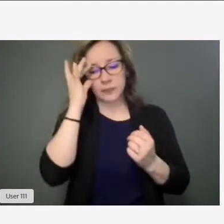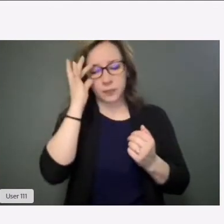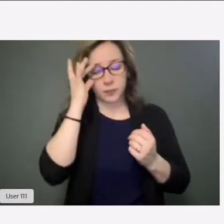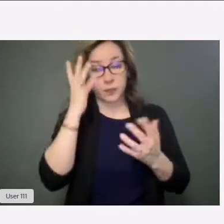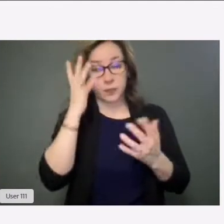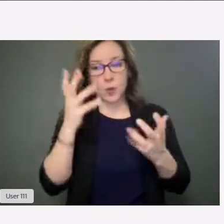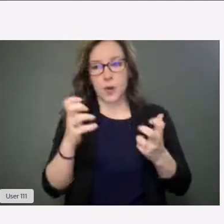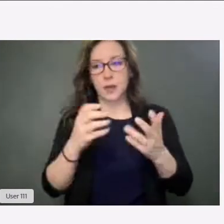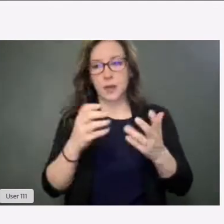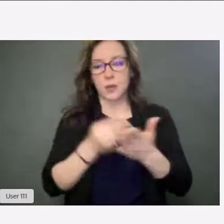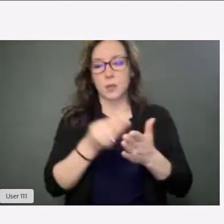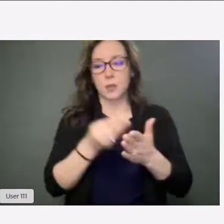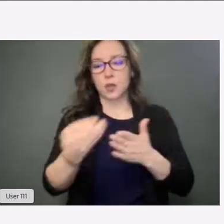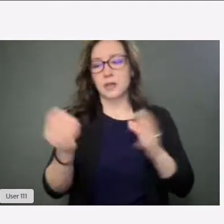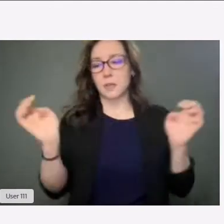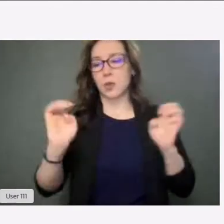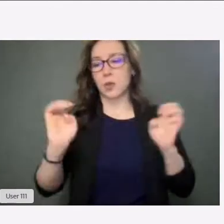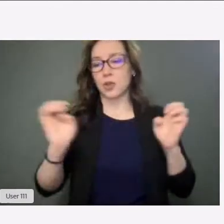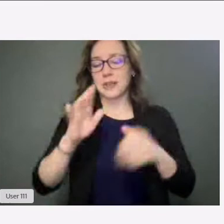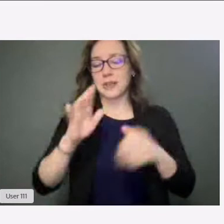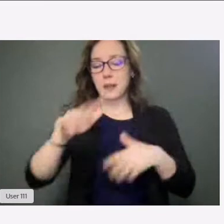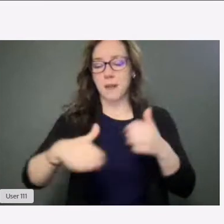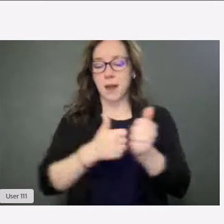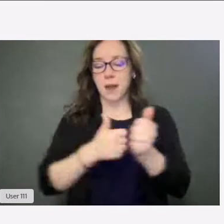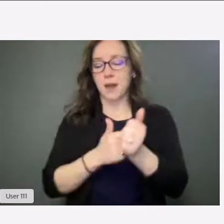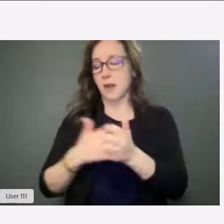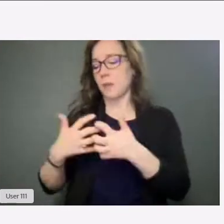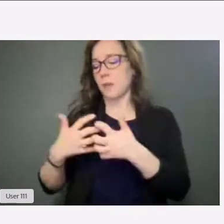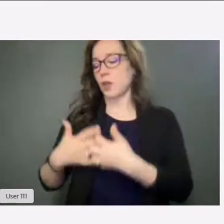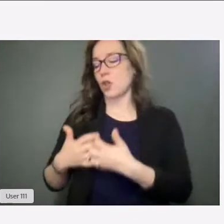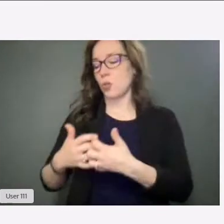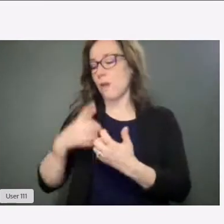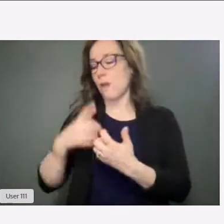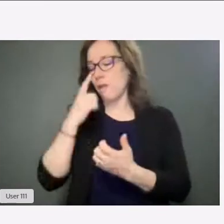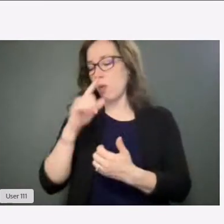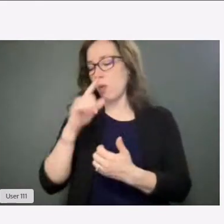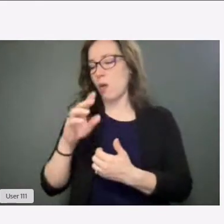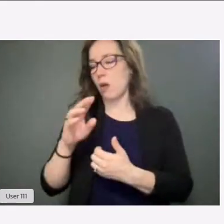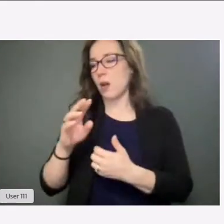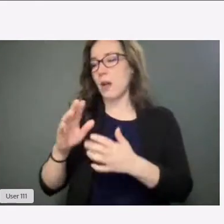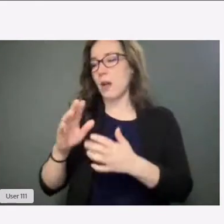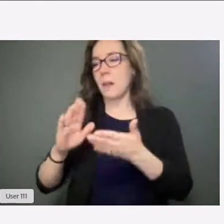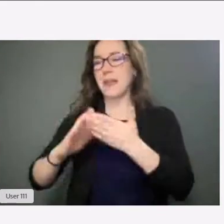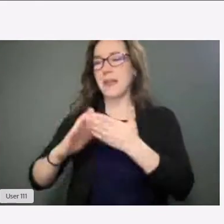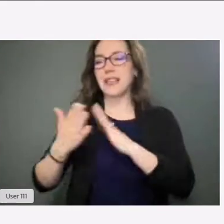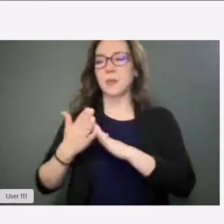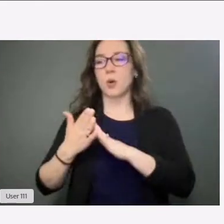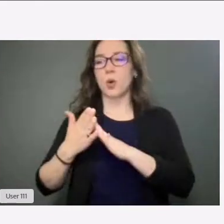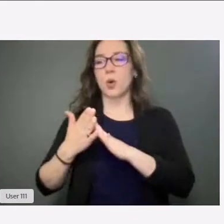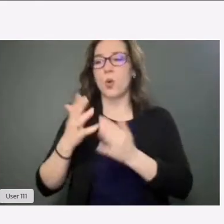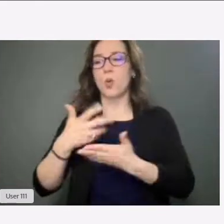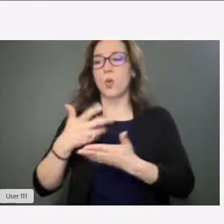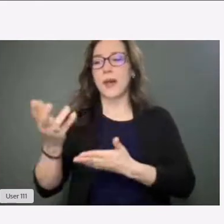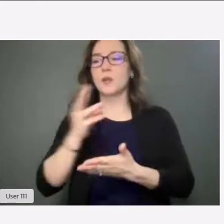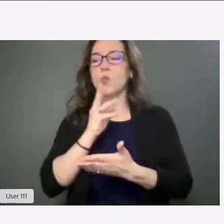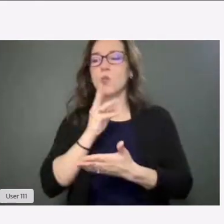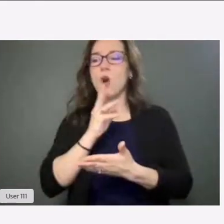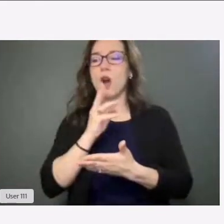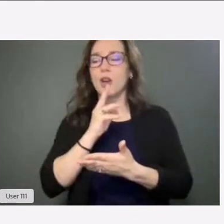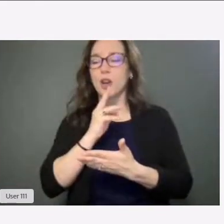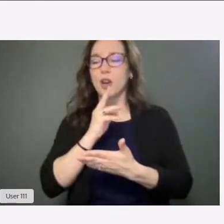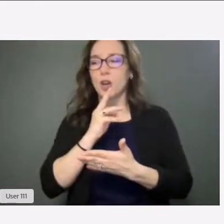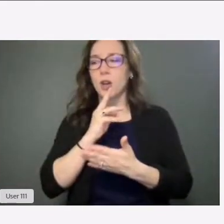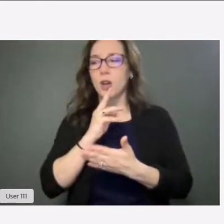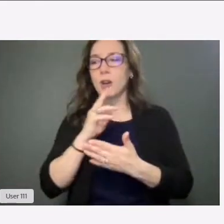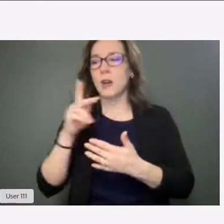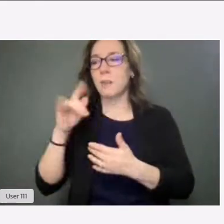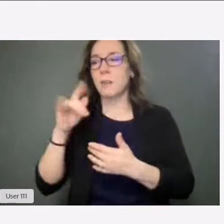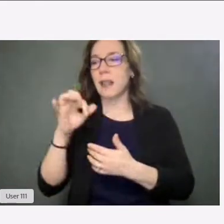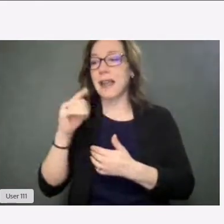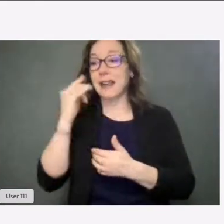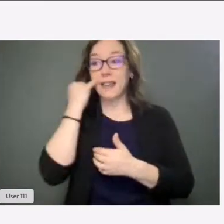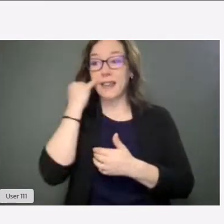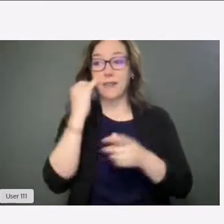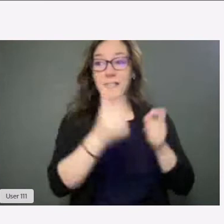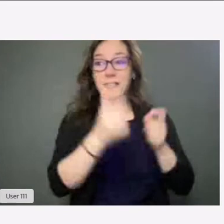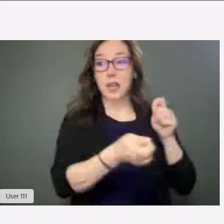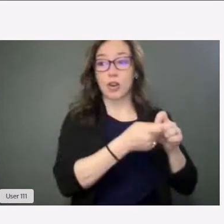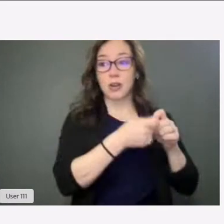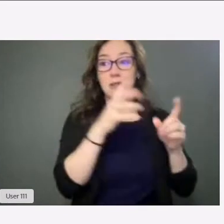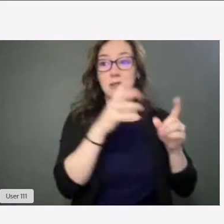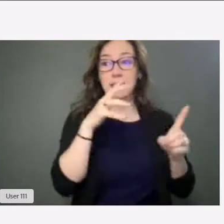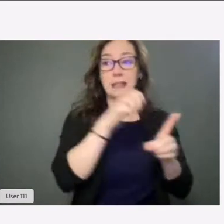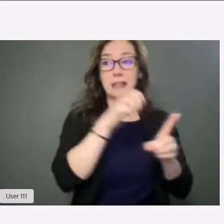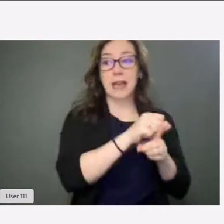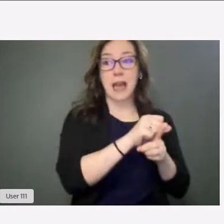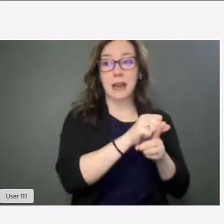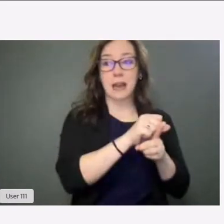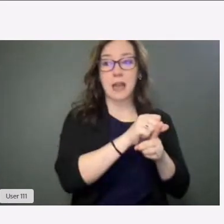an emergency backup generator for our municipal wastewater treatment plant to enhance our resilience in case of a terrorist attack that